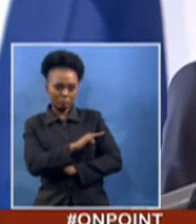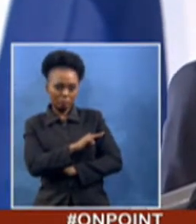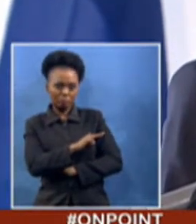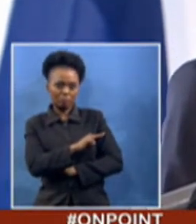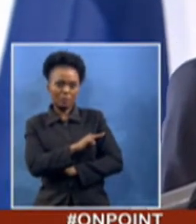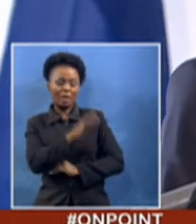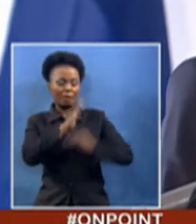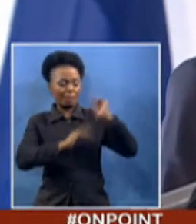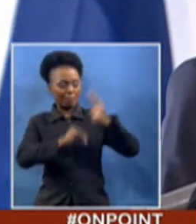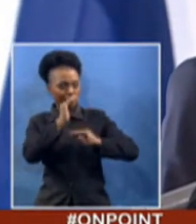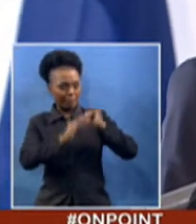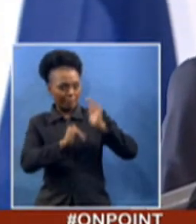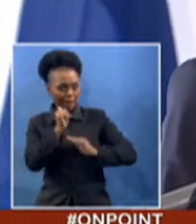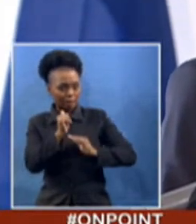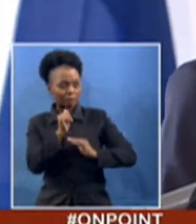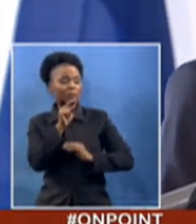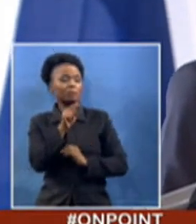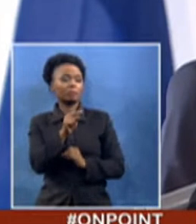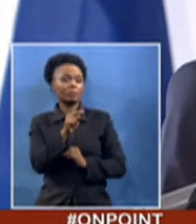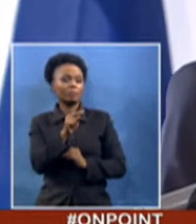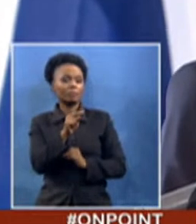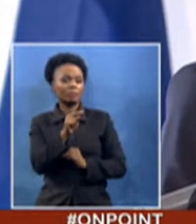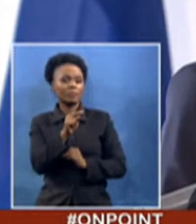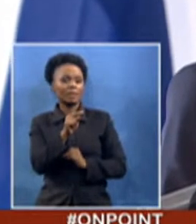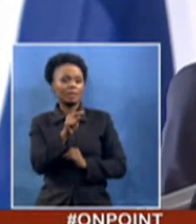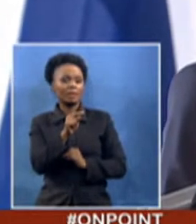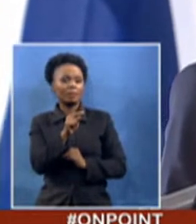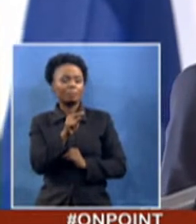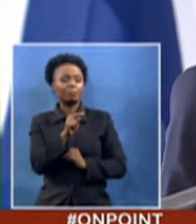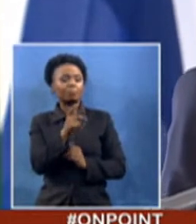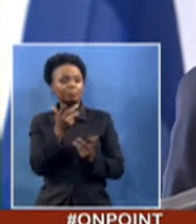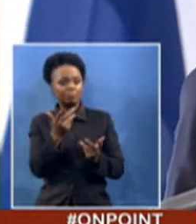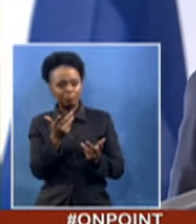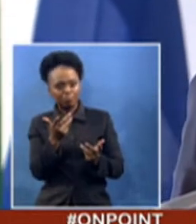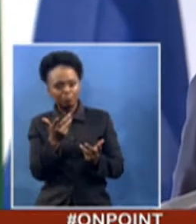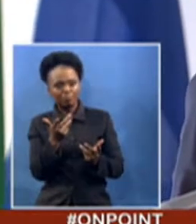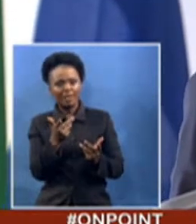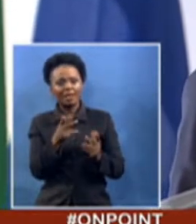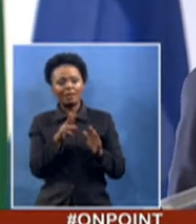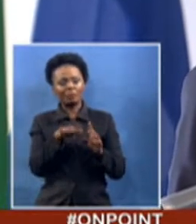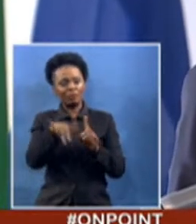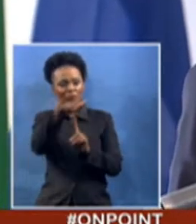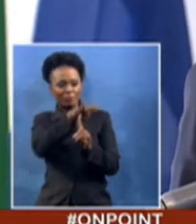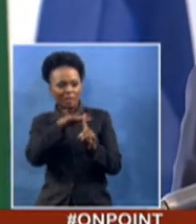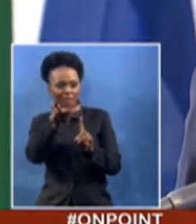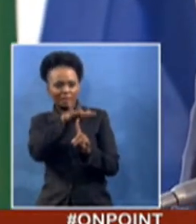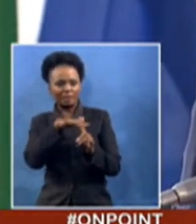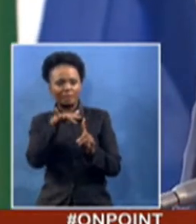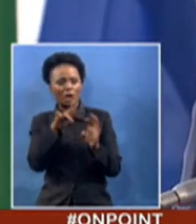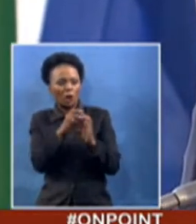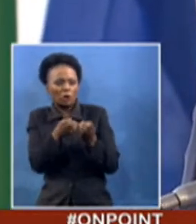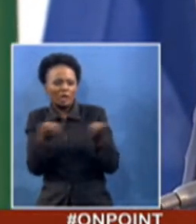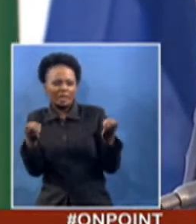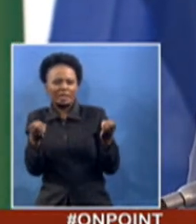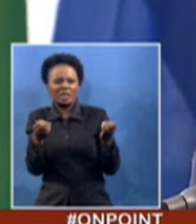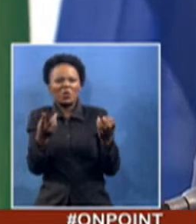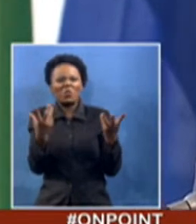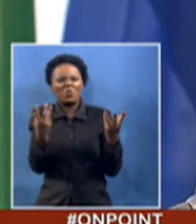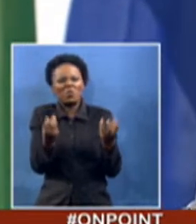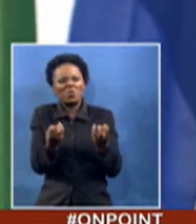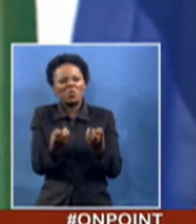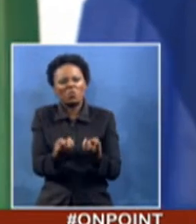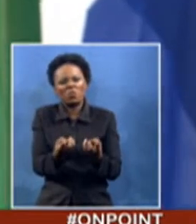built with very scarce facilities, resources.